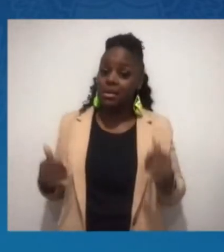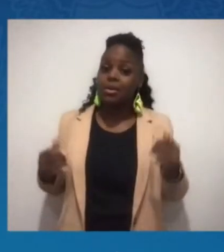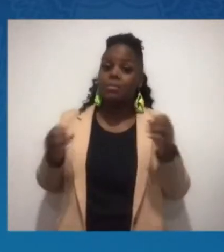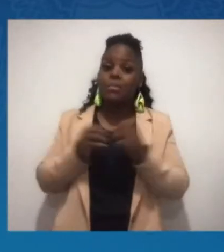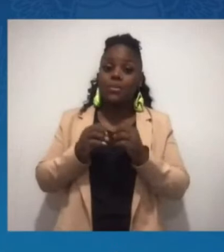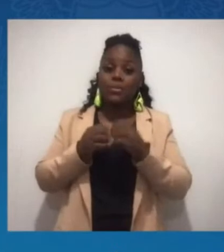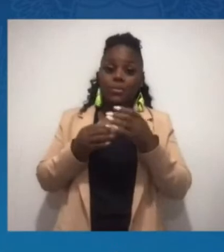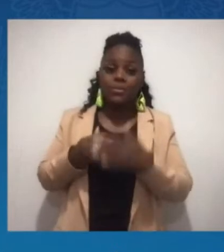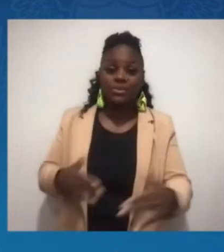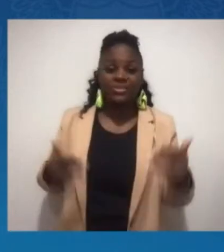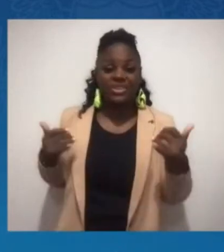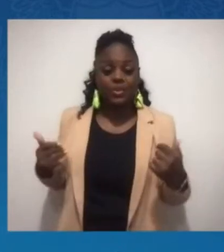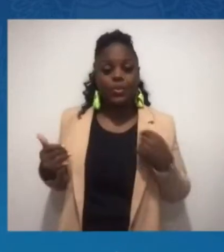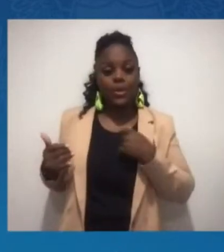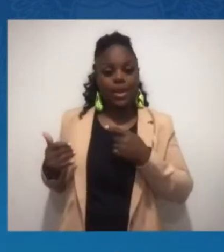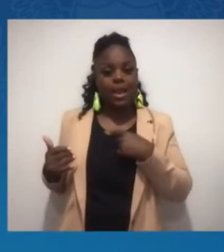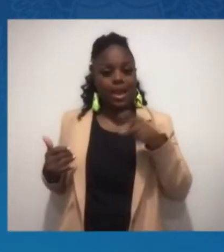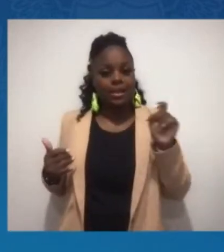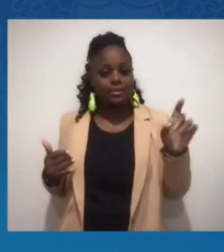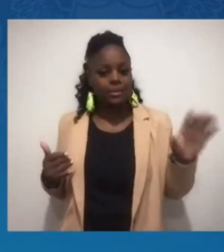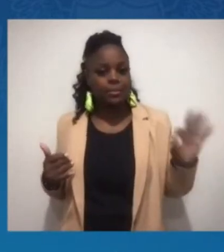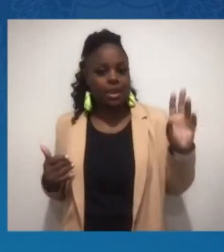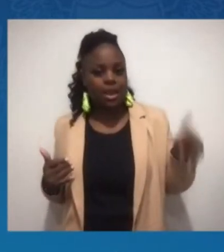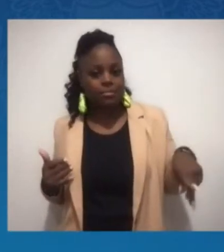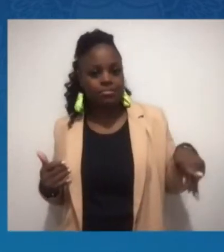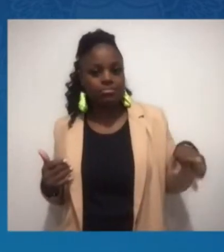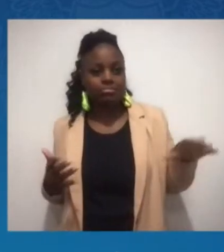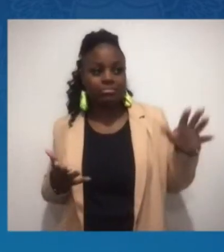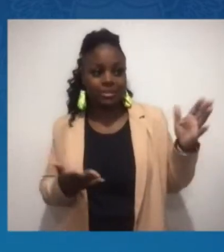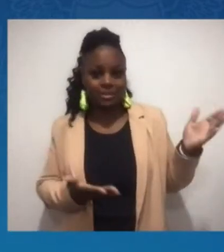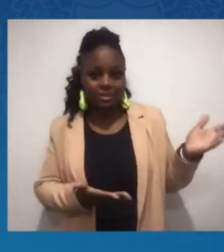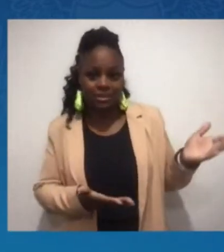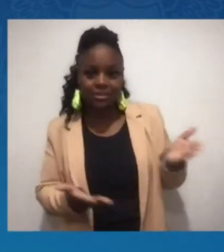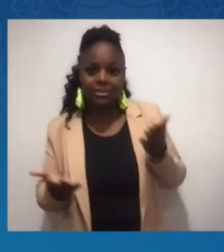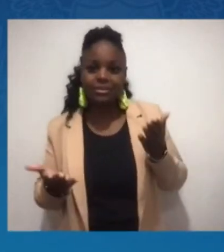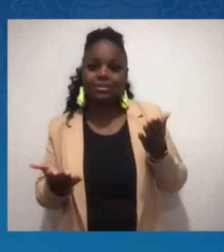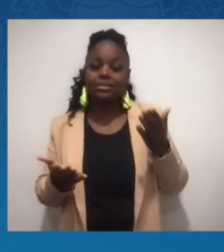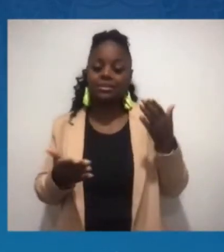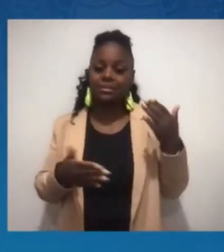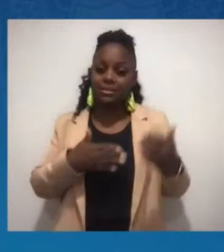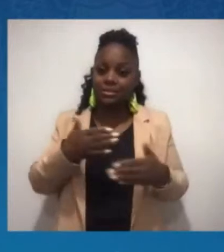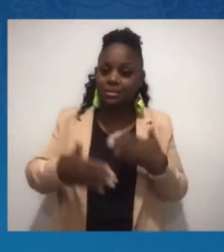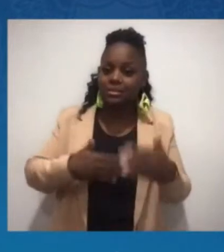up that movement and carry it forward. And I think there's